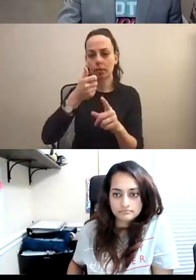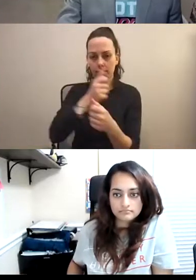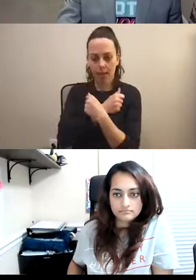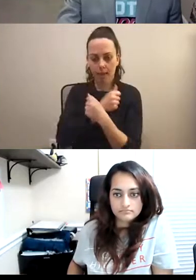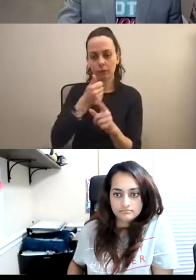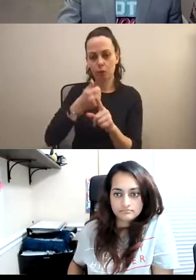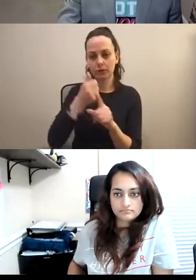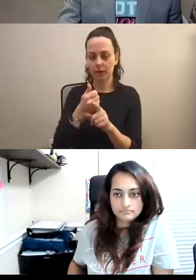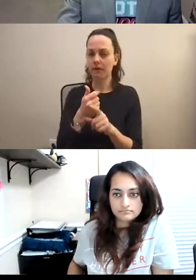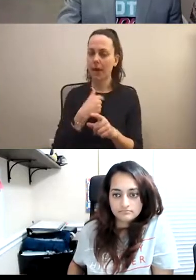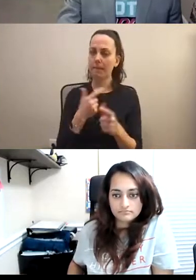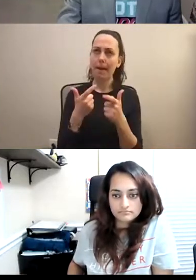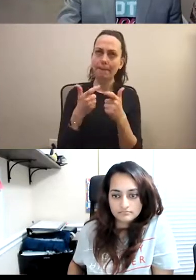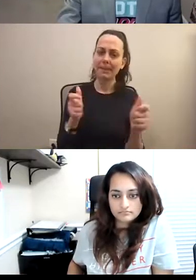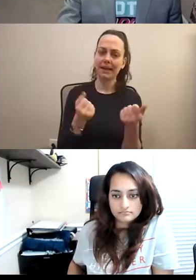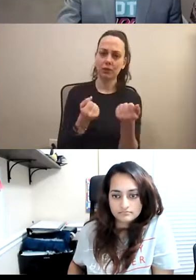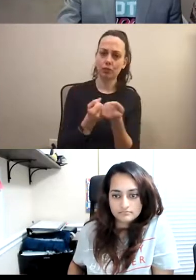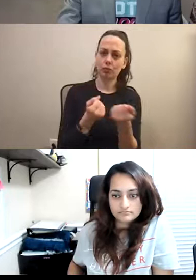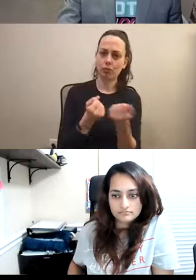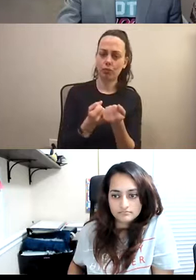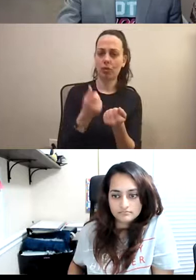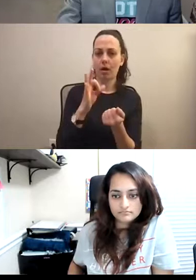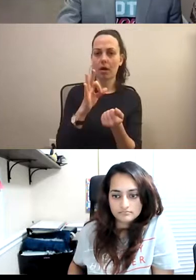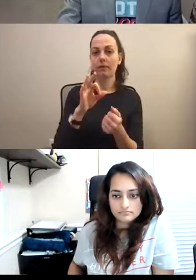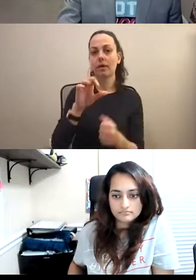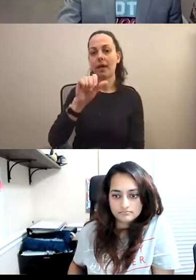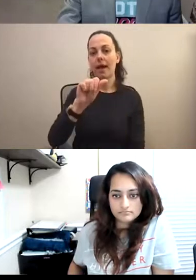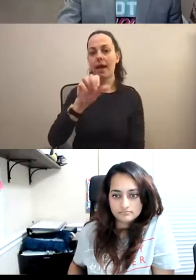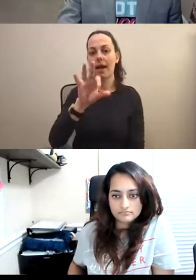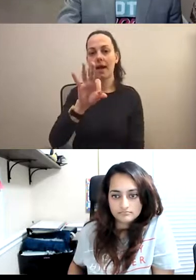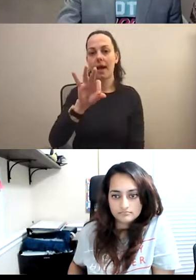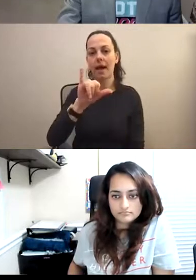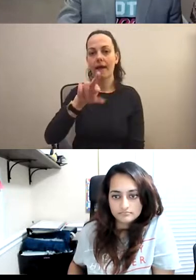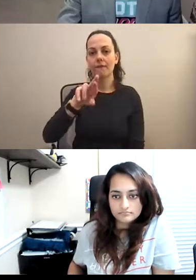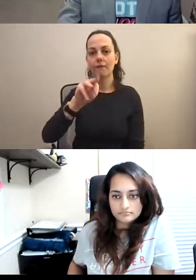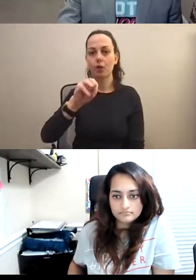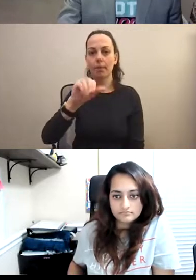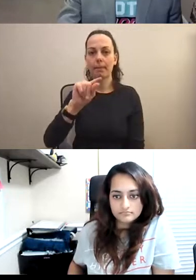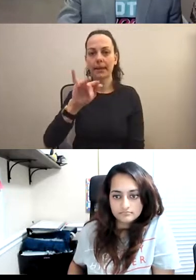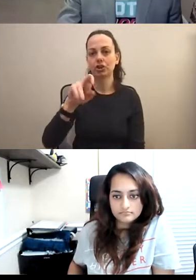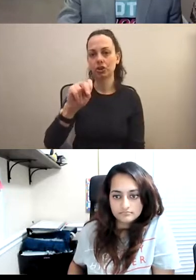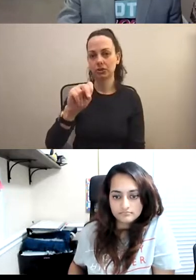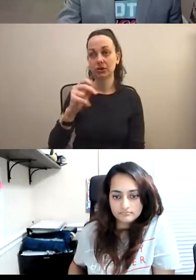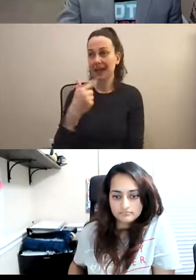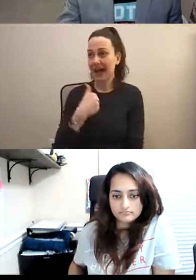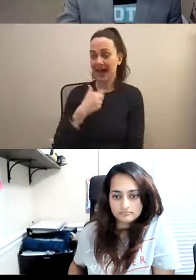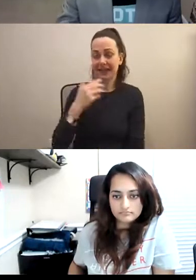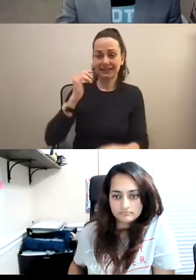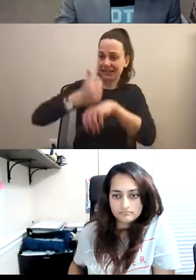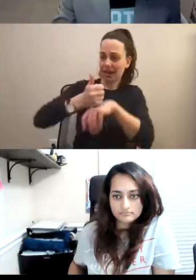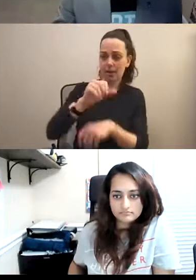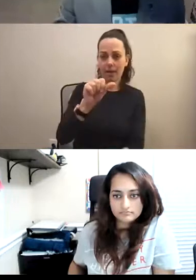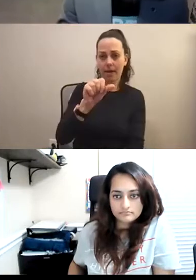huge, huge fan of affirmations. So I have affirmations all over my house,